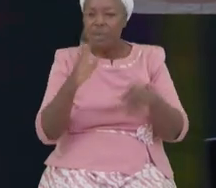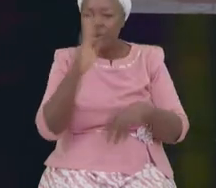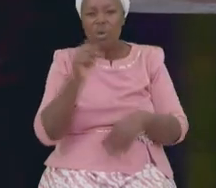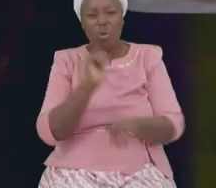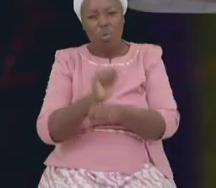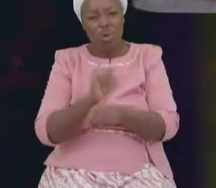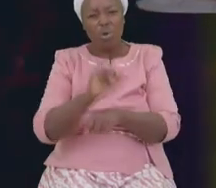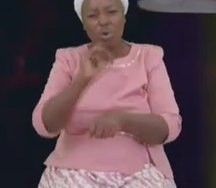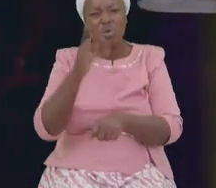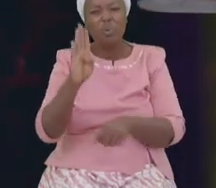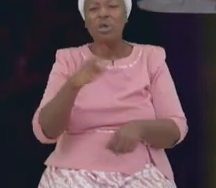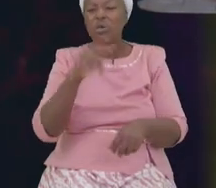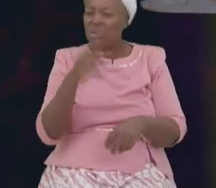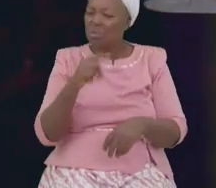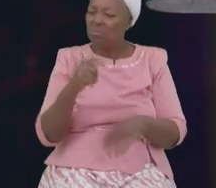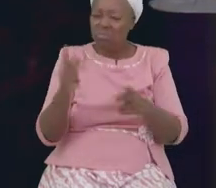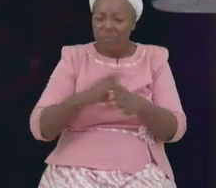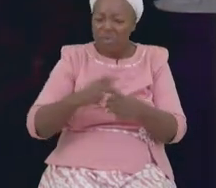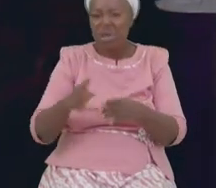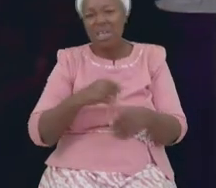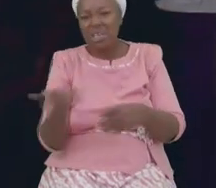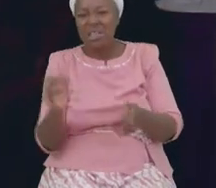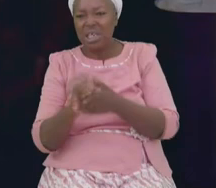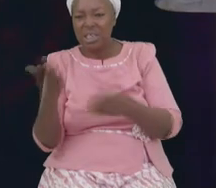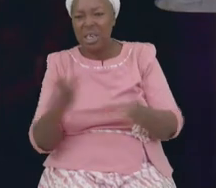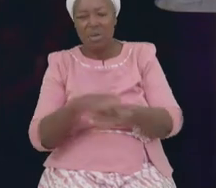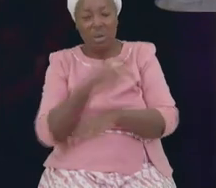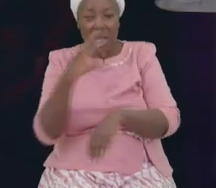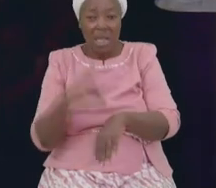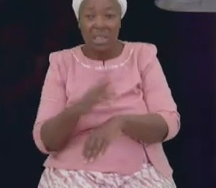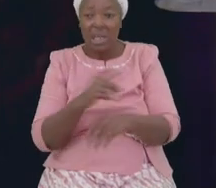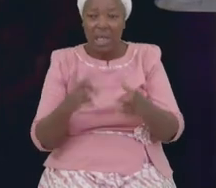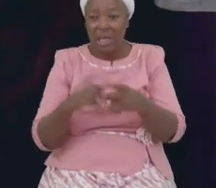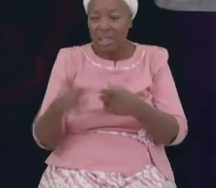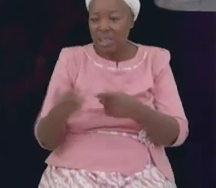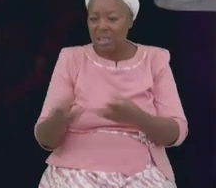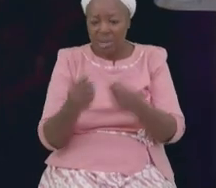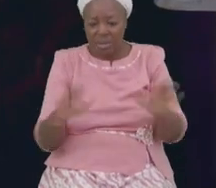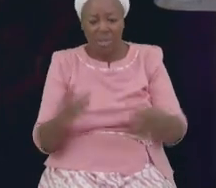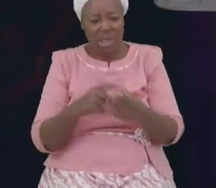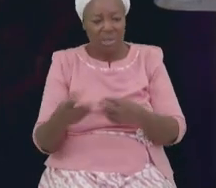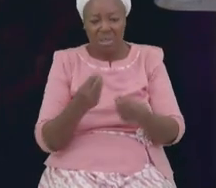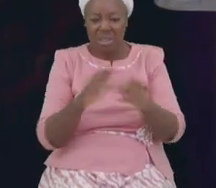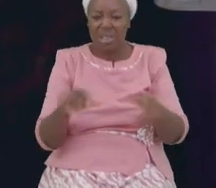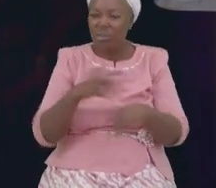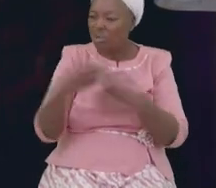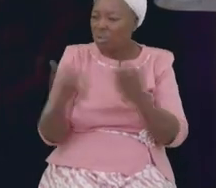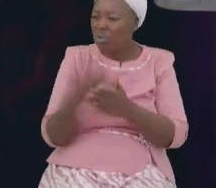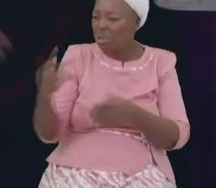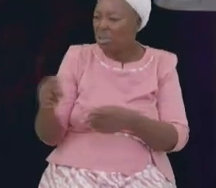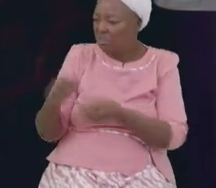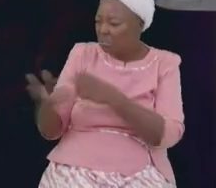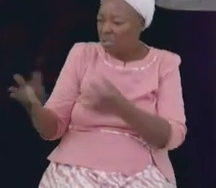your profession. It might be anything on earth. It might be the dust and the sand of the earth, the cement of the earth. It